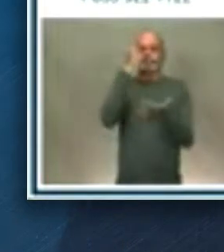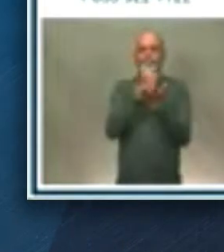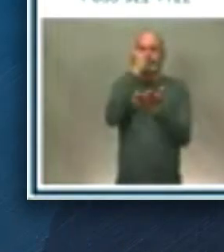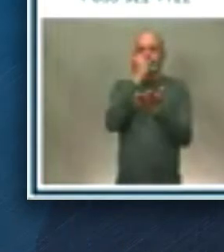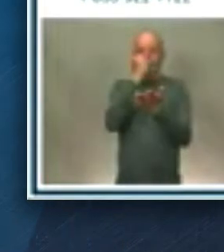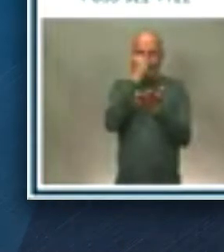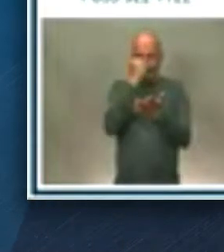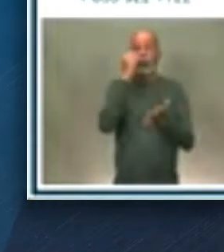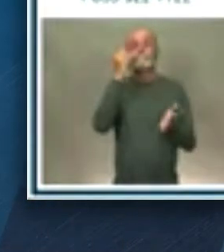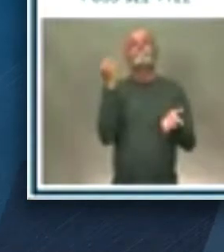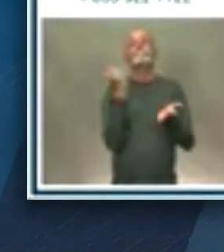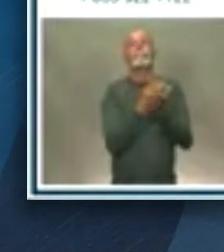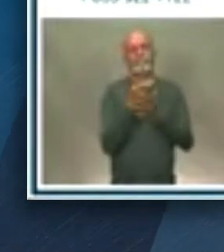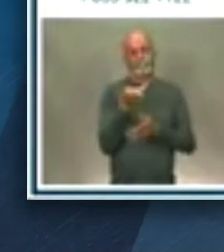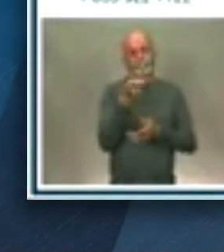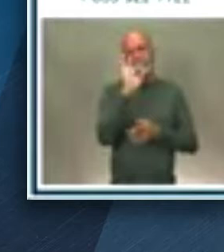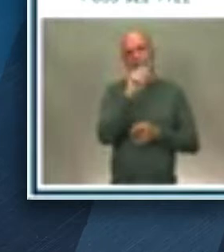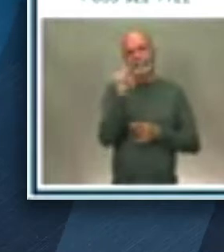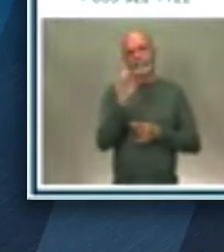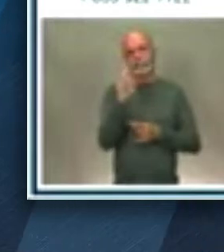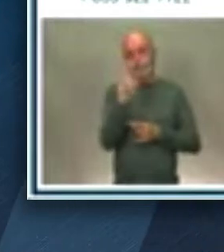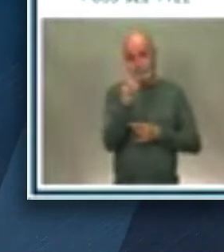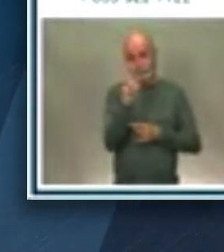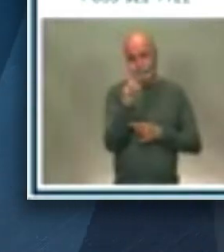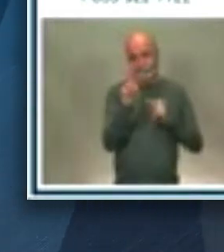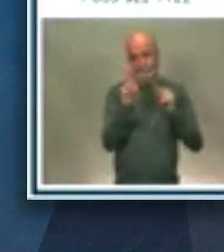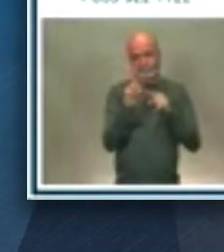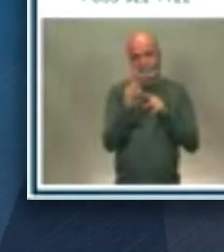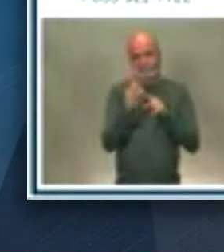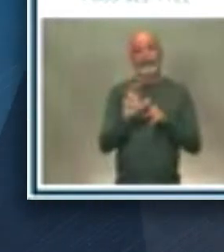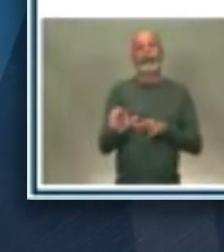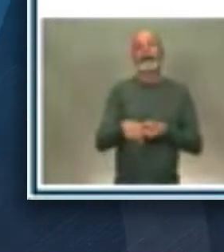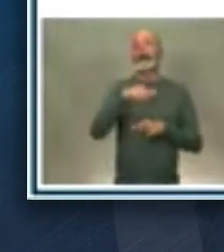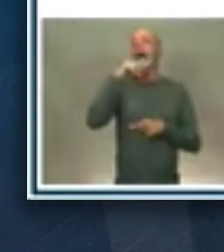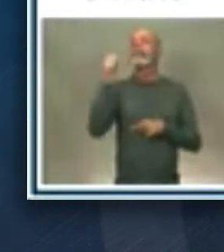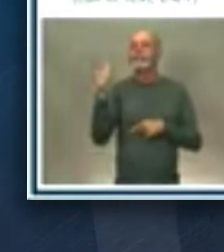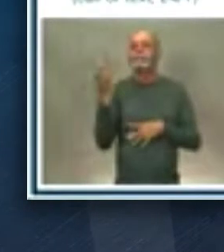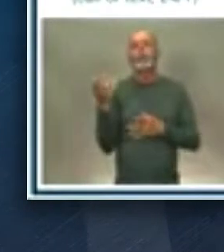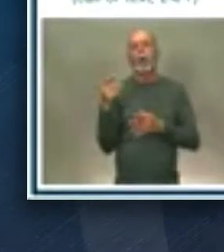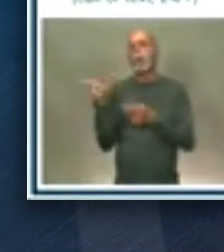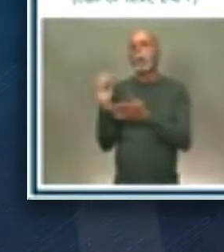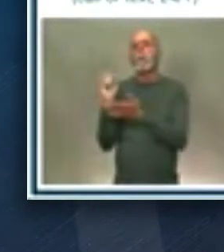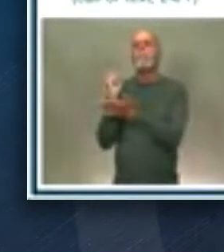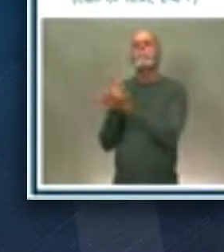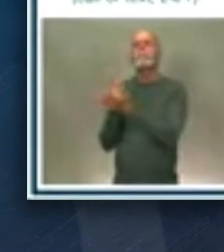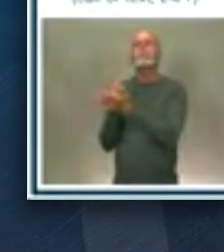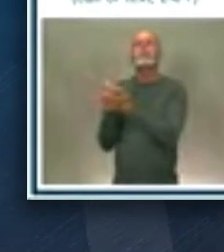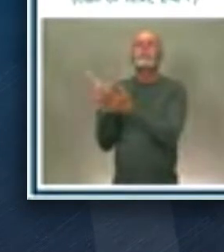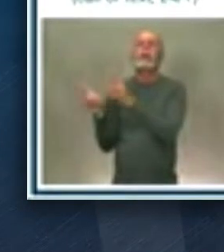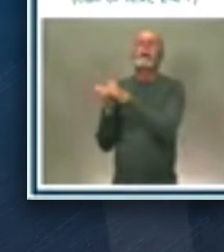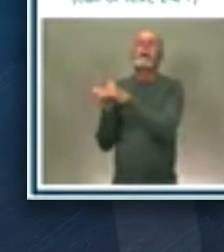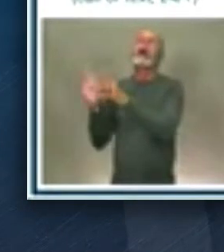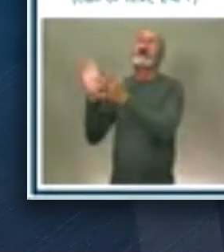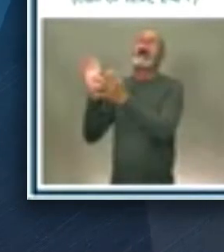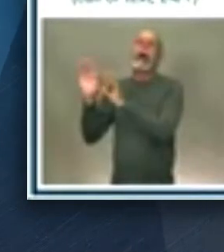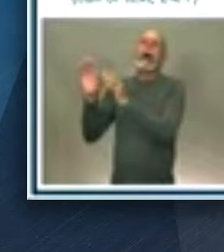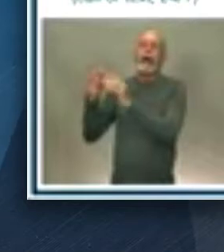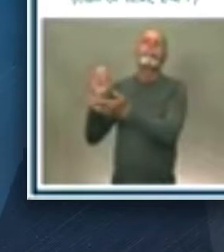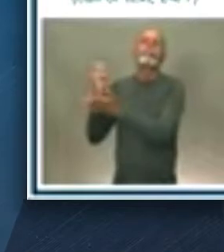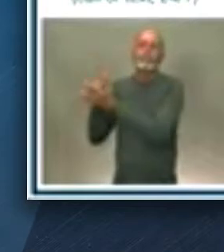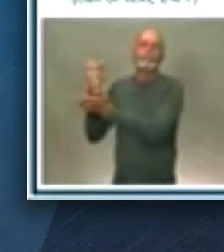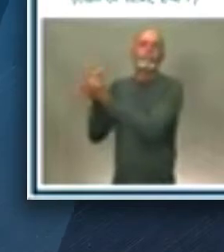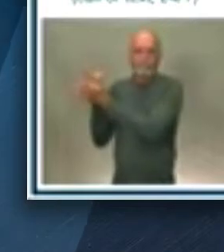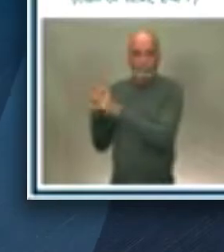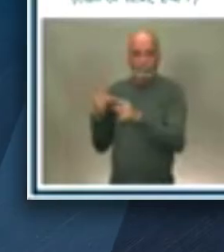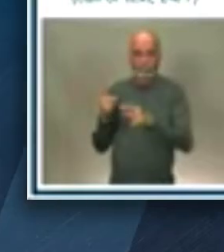vaccine. Up to now, all the vaccines have only been approved on an emergency basis. I'm wondering, does this in any way change the playing